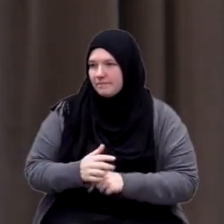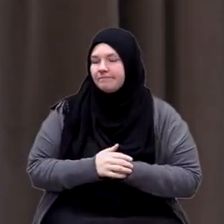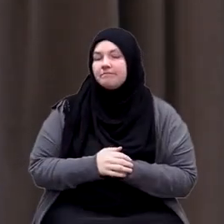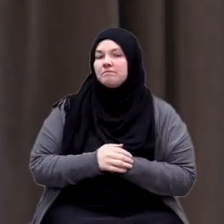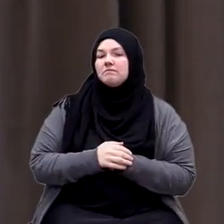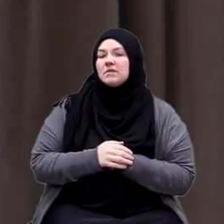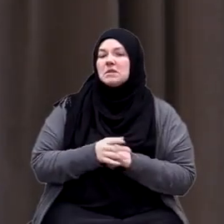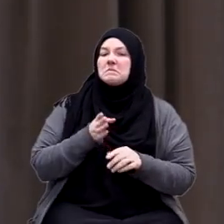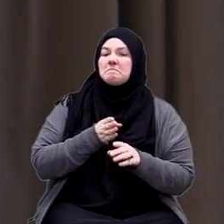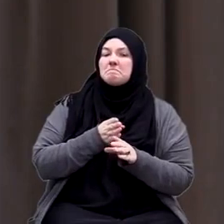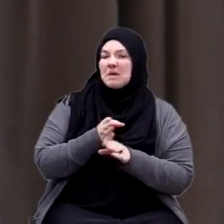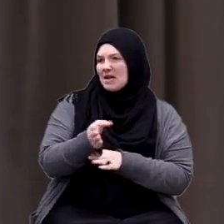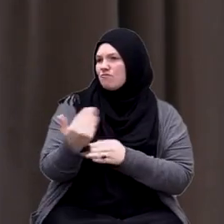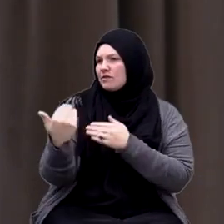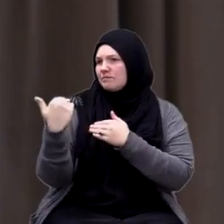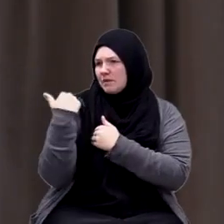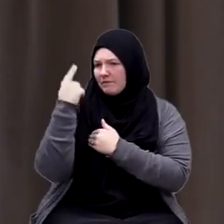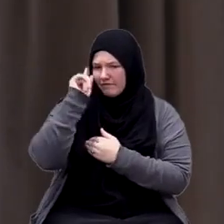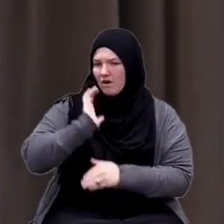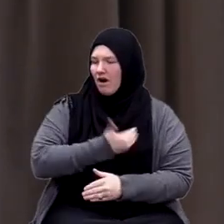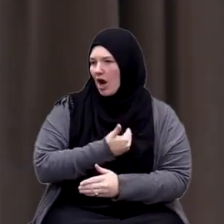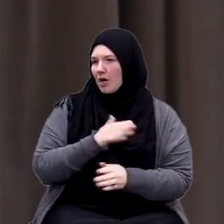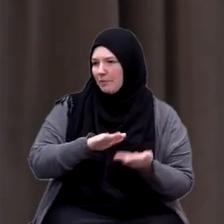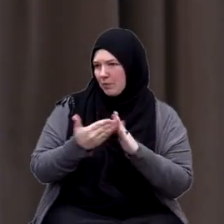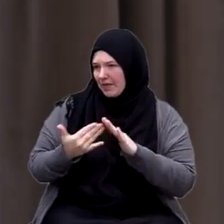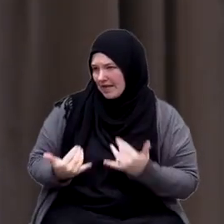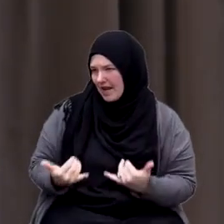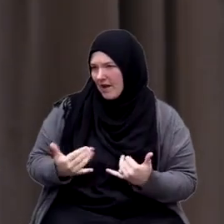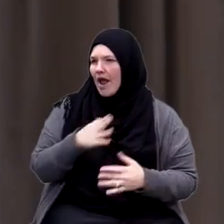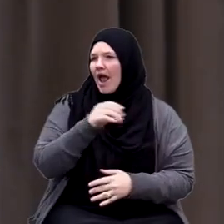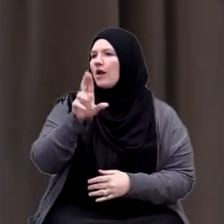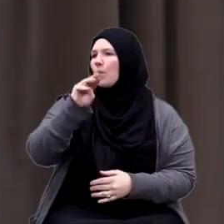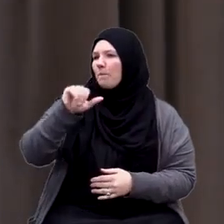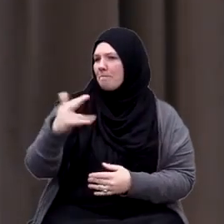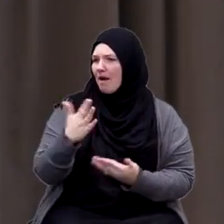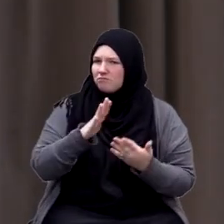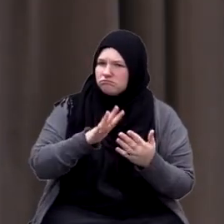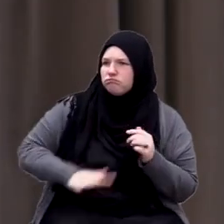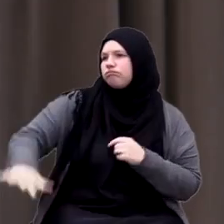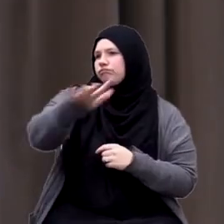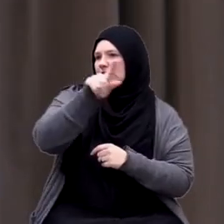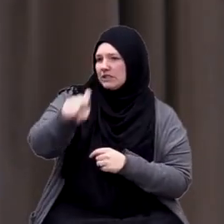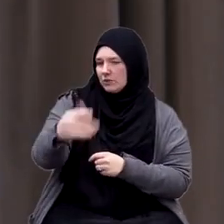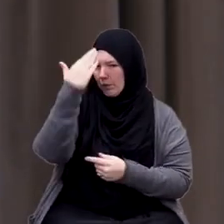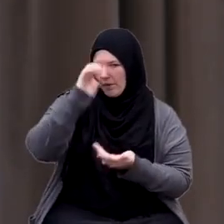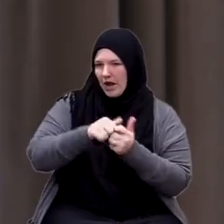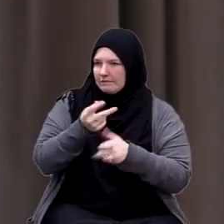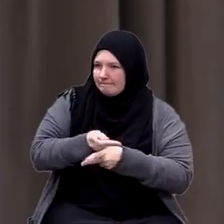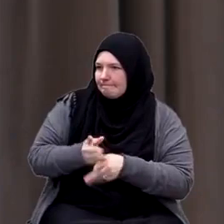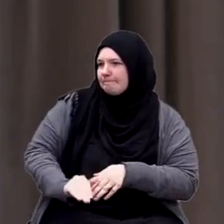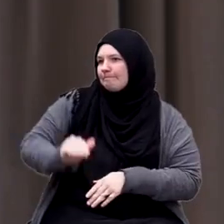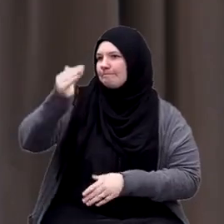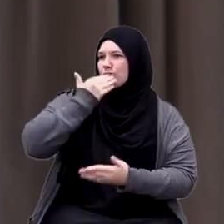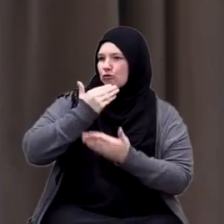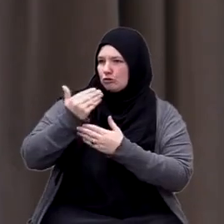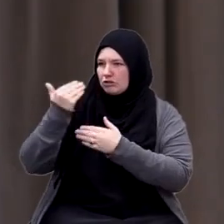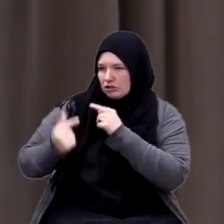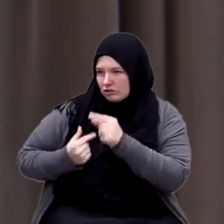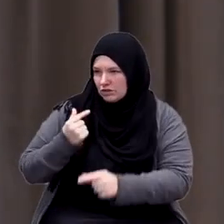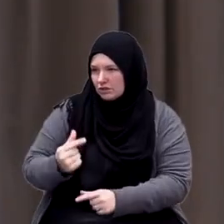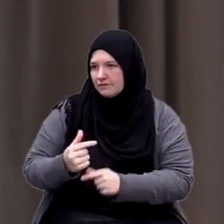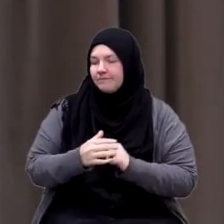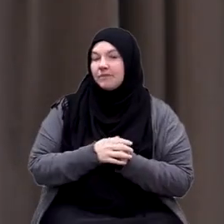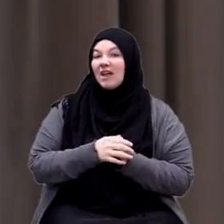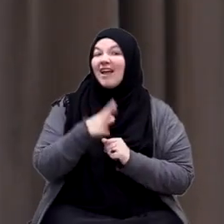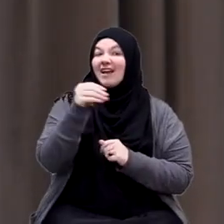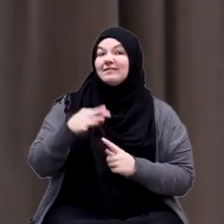primary task for our community and our ummah in general, but primarily our task as Muslims who